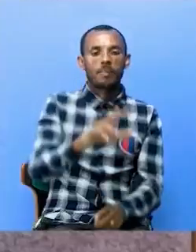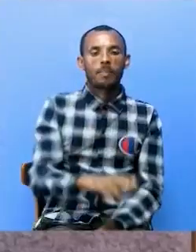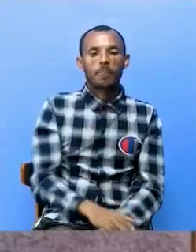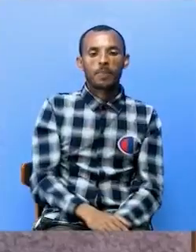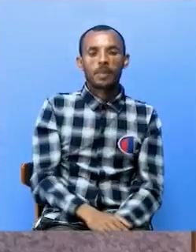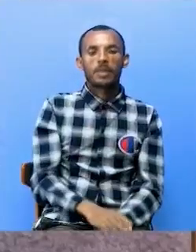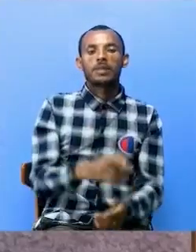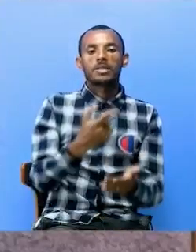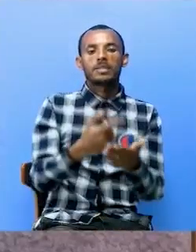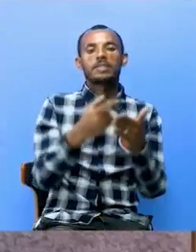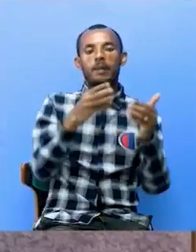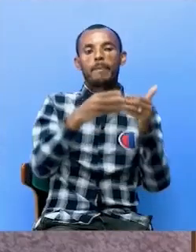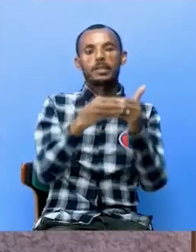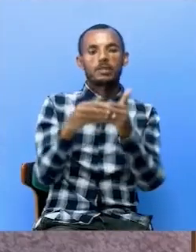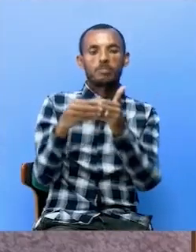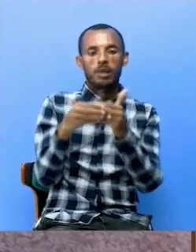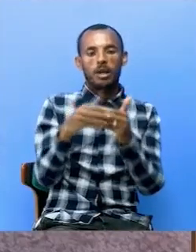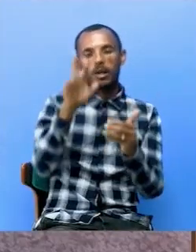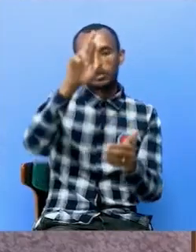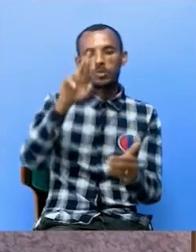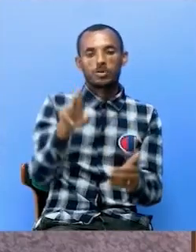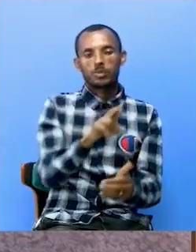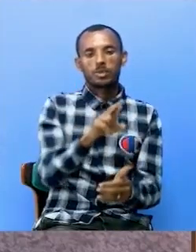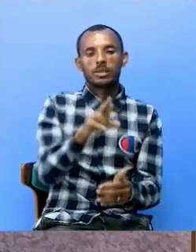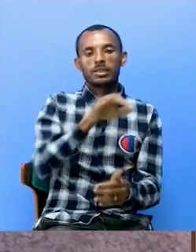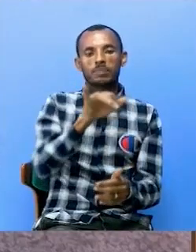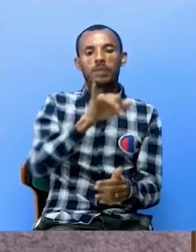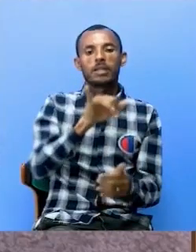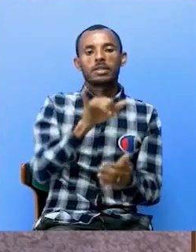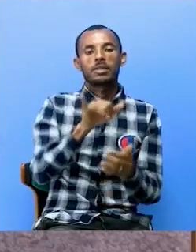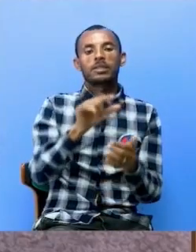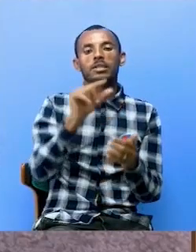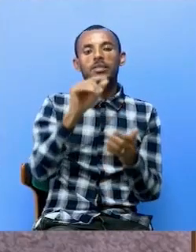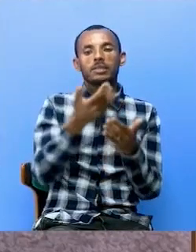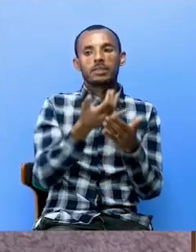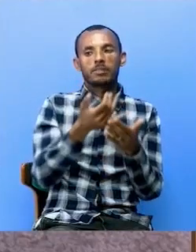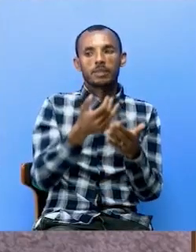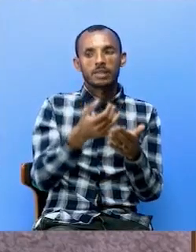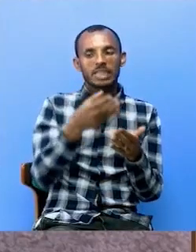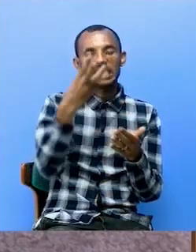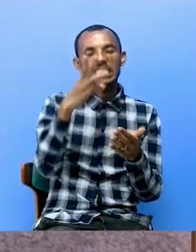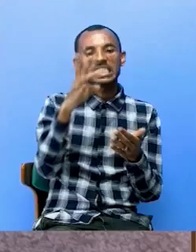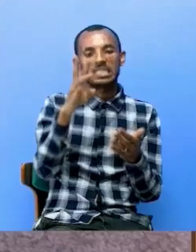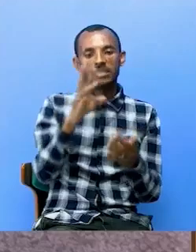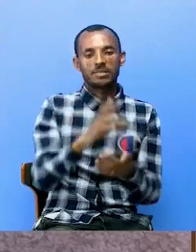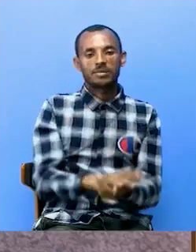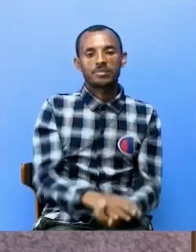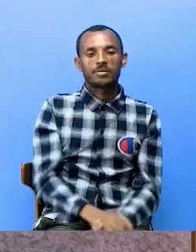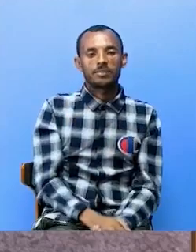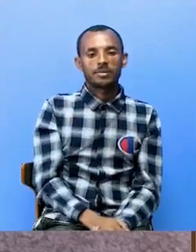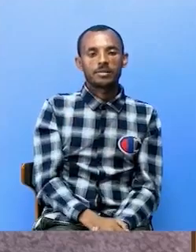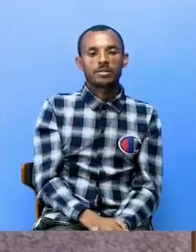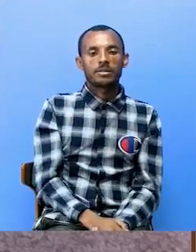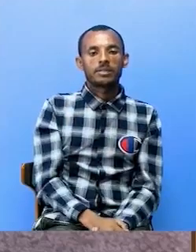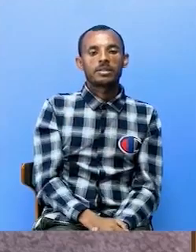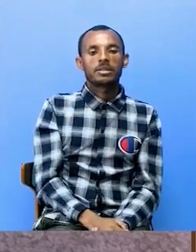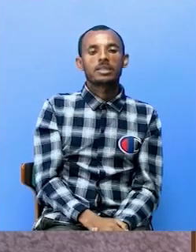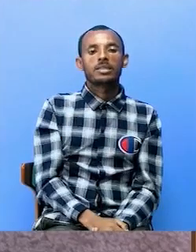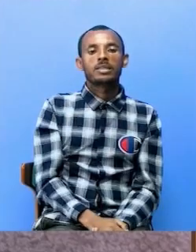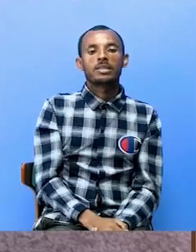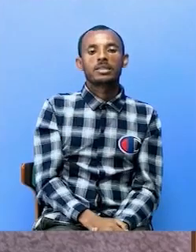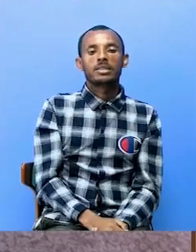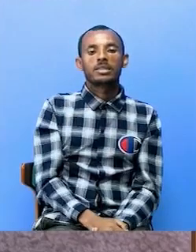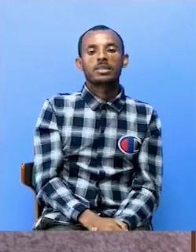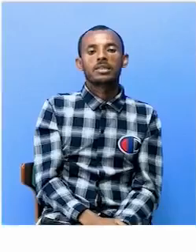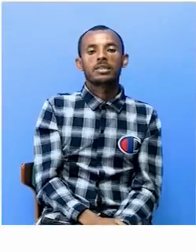because this is a principal square root. Similarly, the same thing for 16. Okay, so